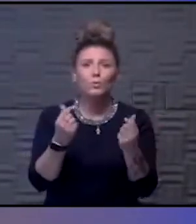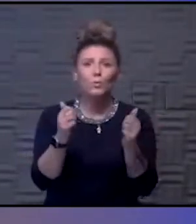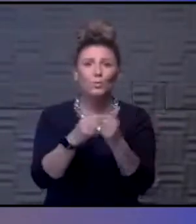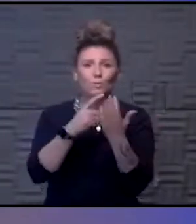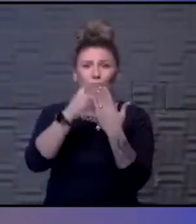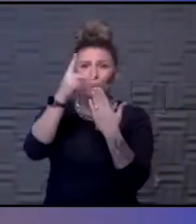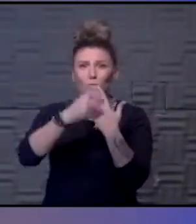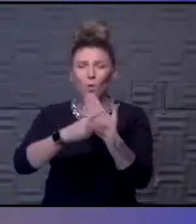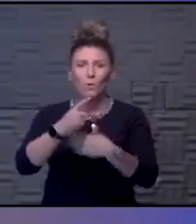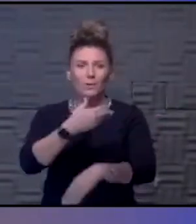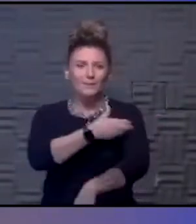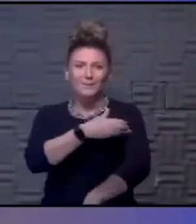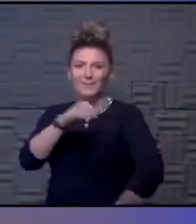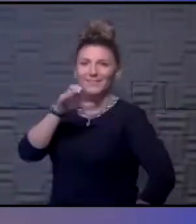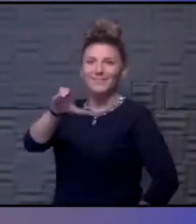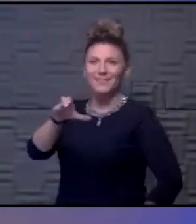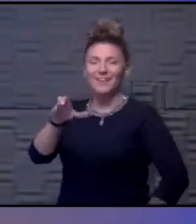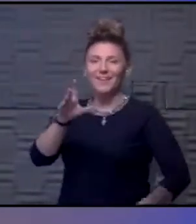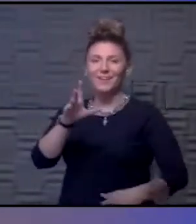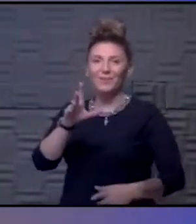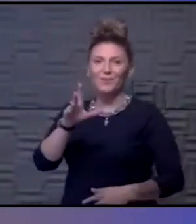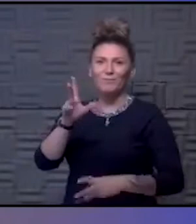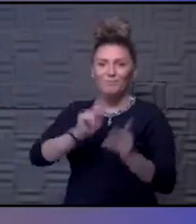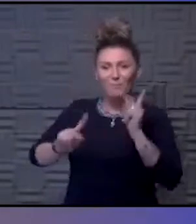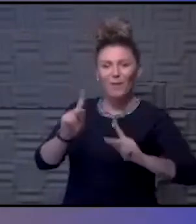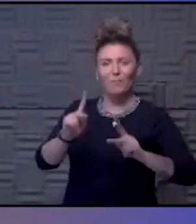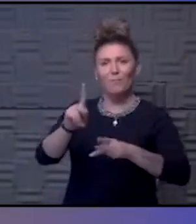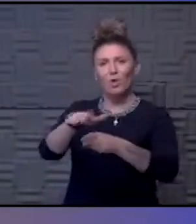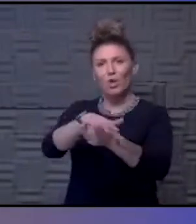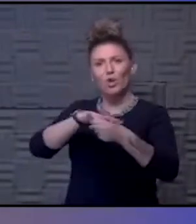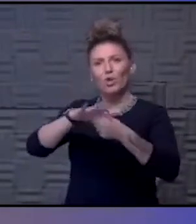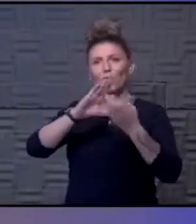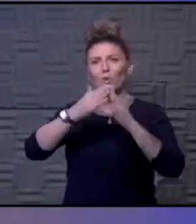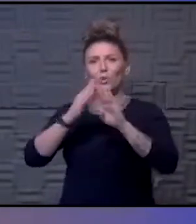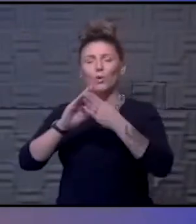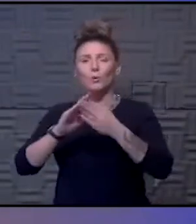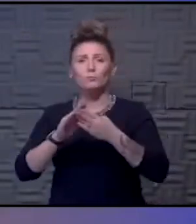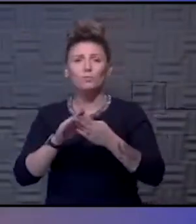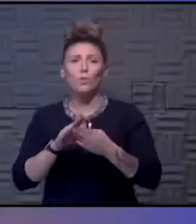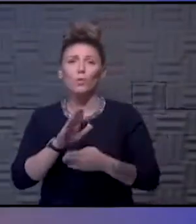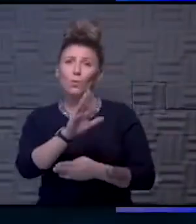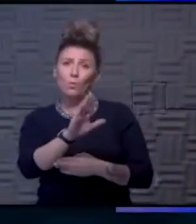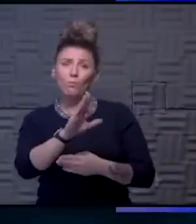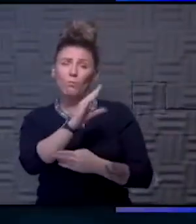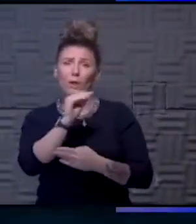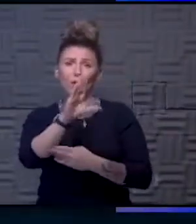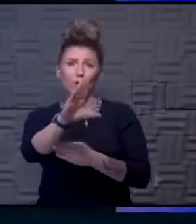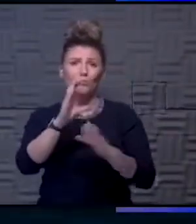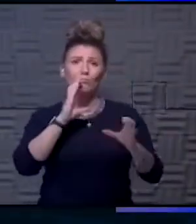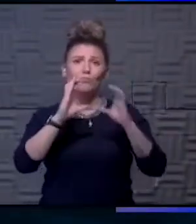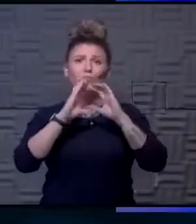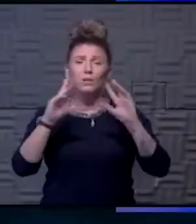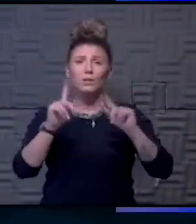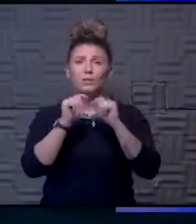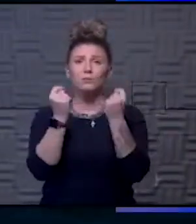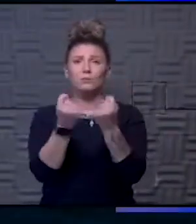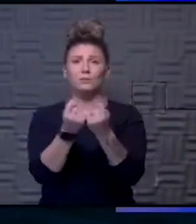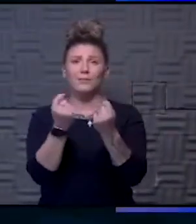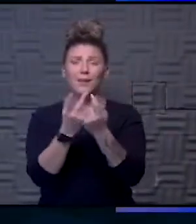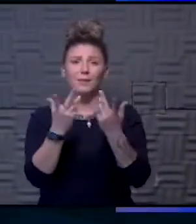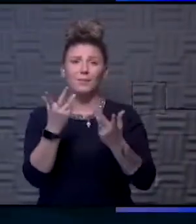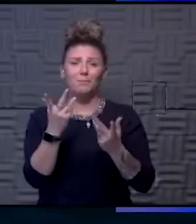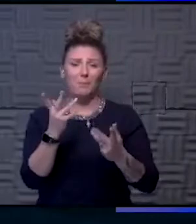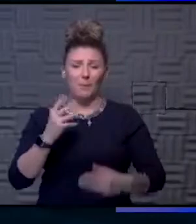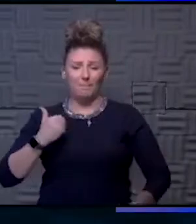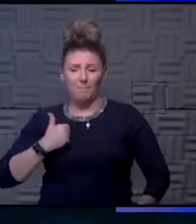empower the voices within local communities. And so Mariana, through her communications team and others, have been actually getting members of the clergy